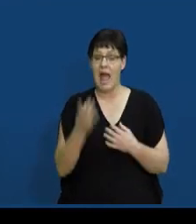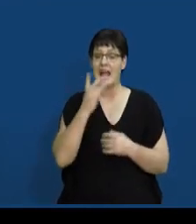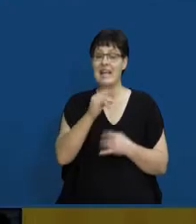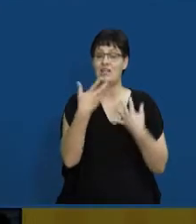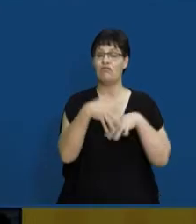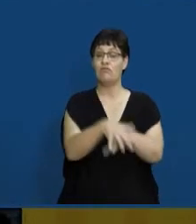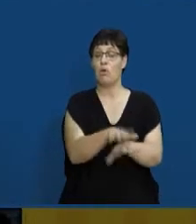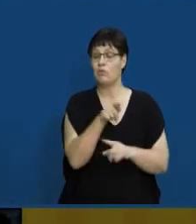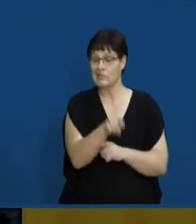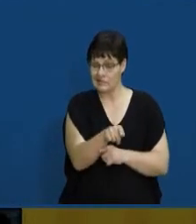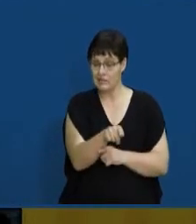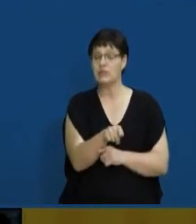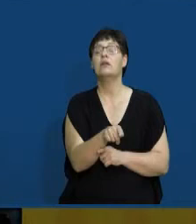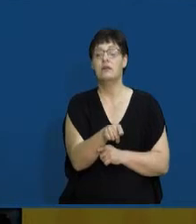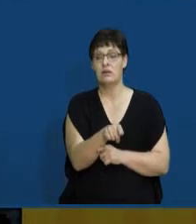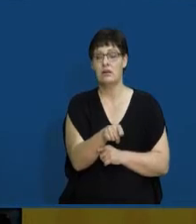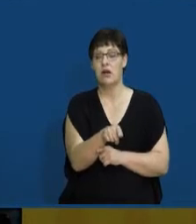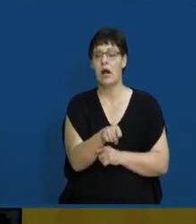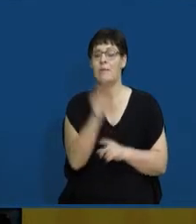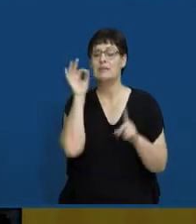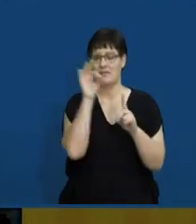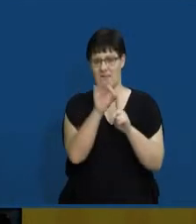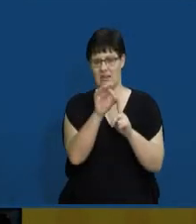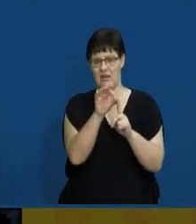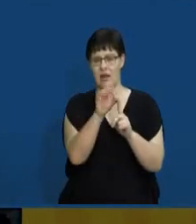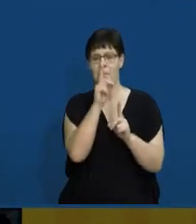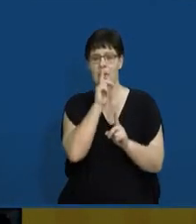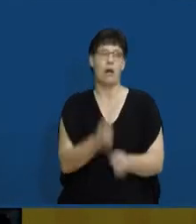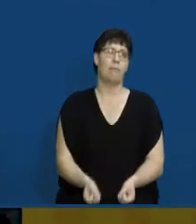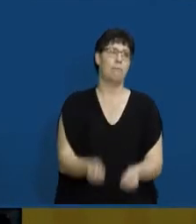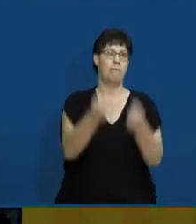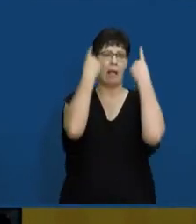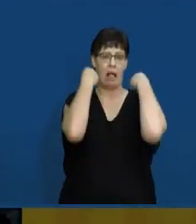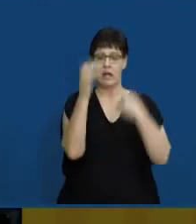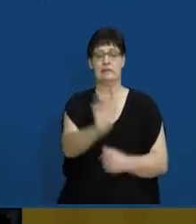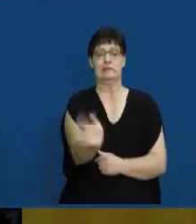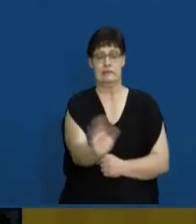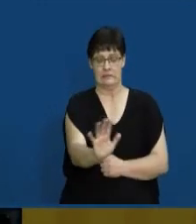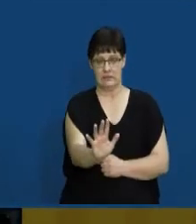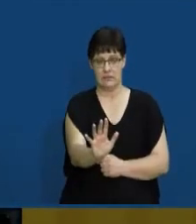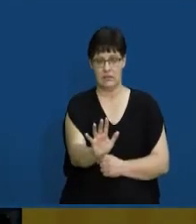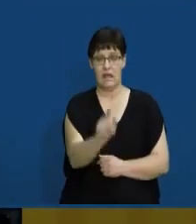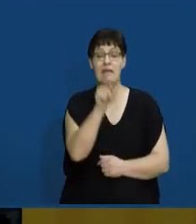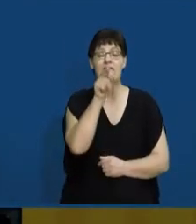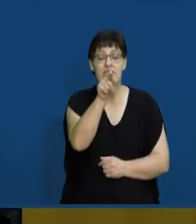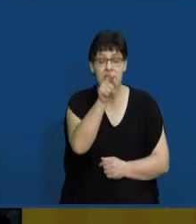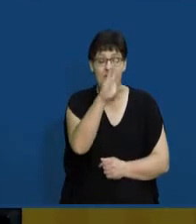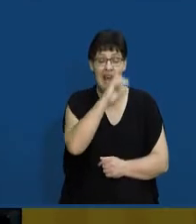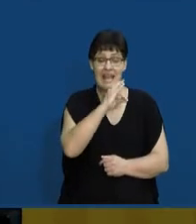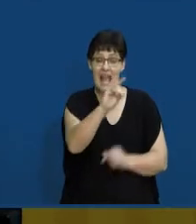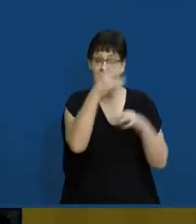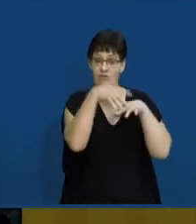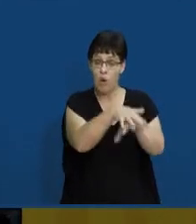statement, I'm specific now, please don't misunderstand what I'm saying. When you're dealing with the cash